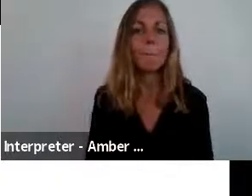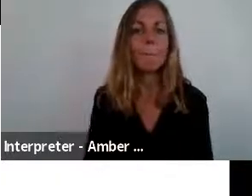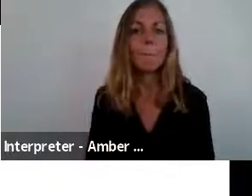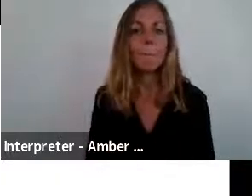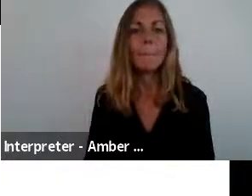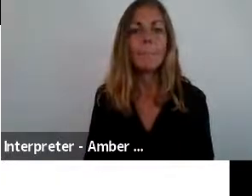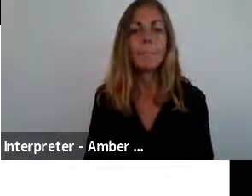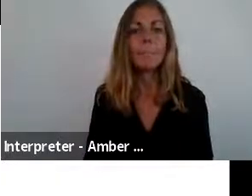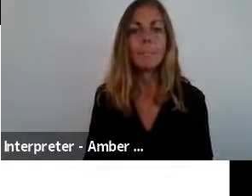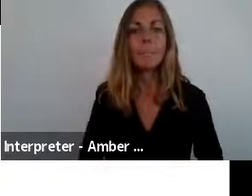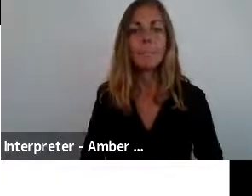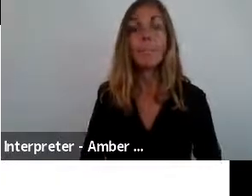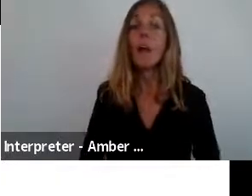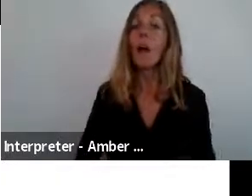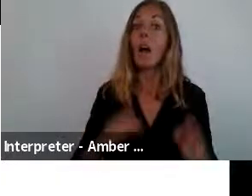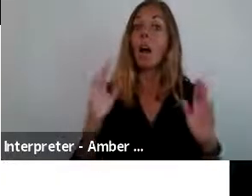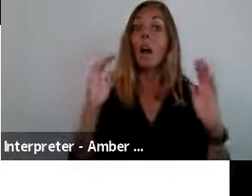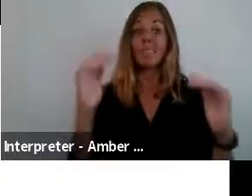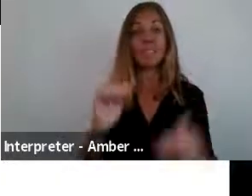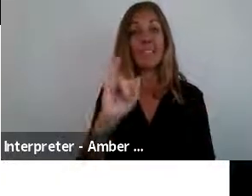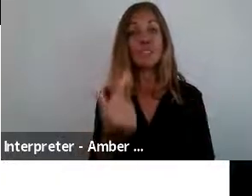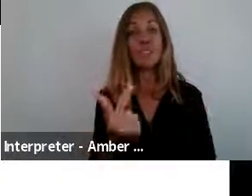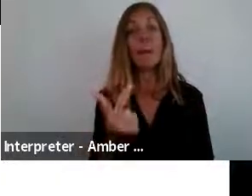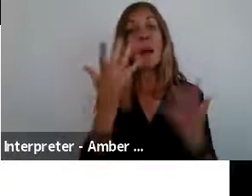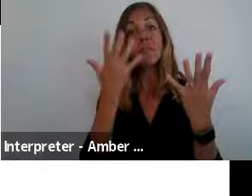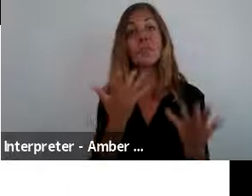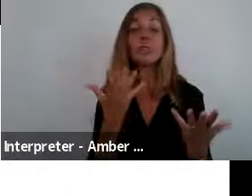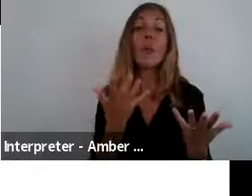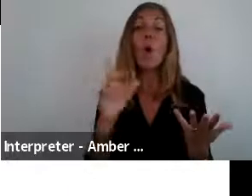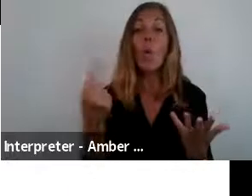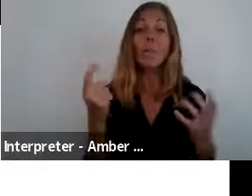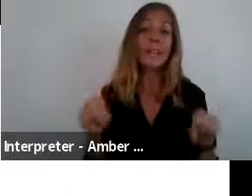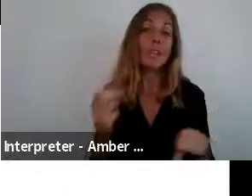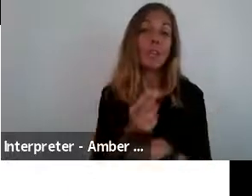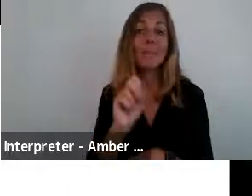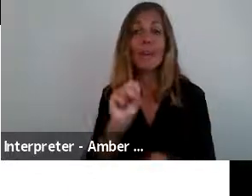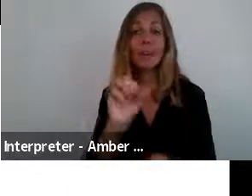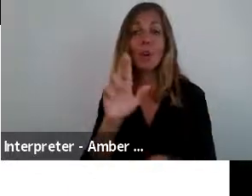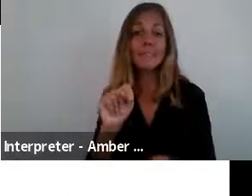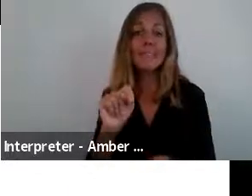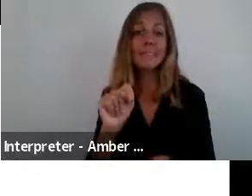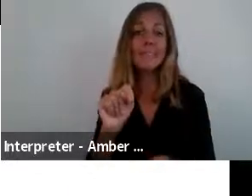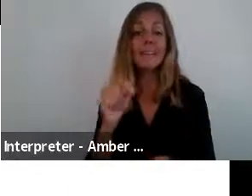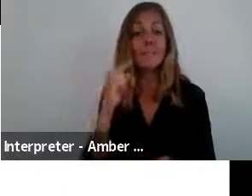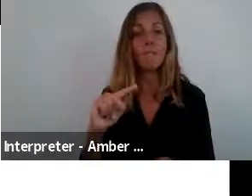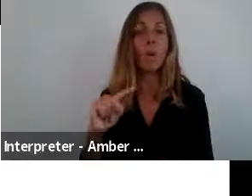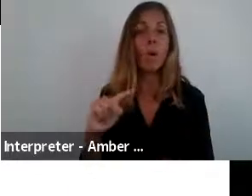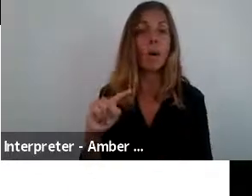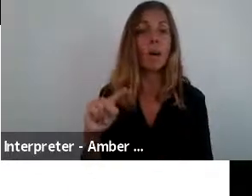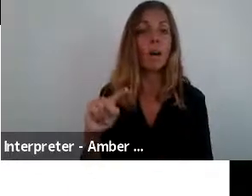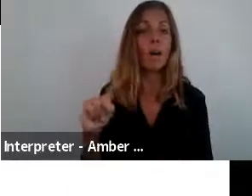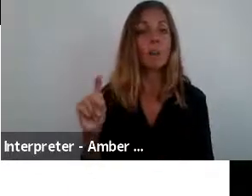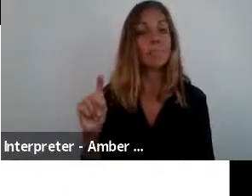If you're doing the same thing on Instagram, unfortunately, you can only use an SRT file on Instagram if it's an ad, because it's the same platform as